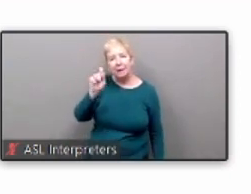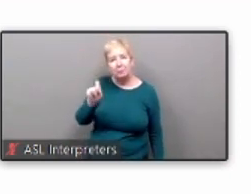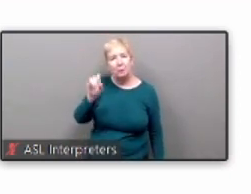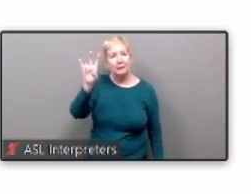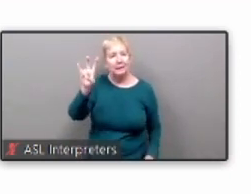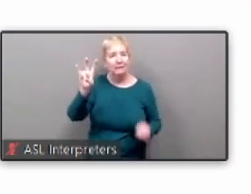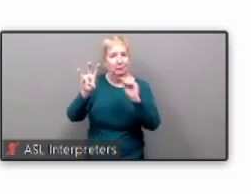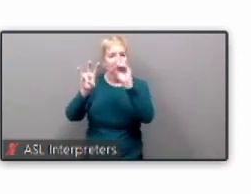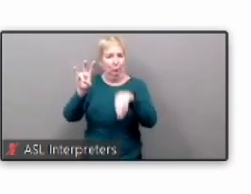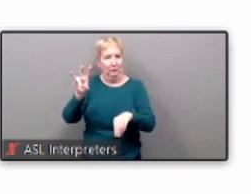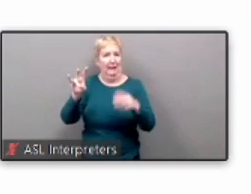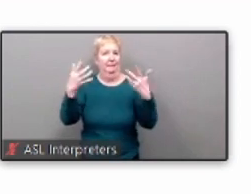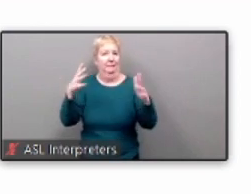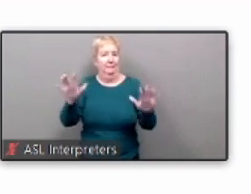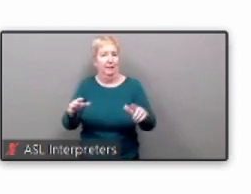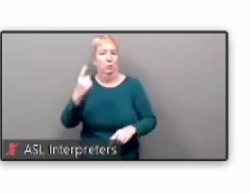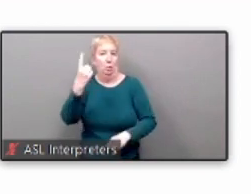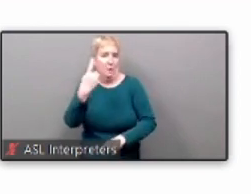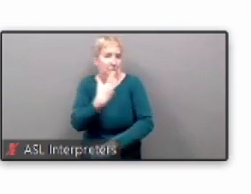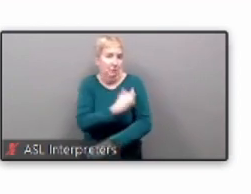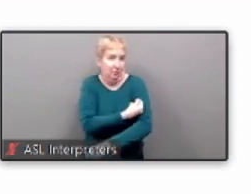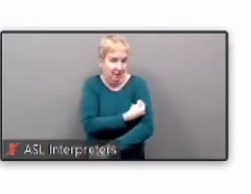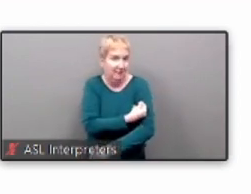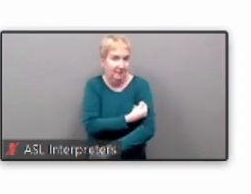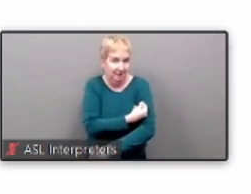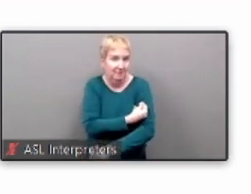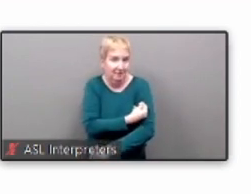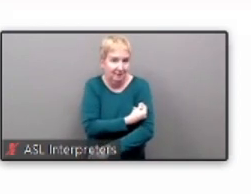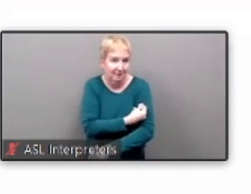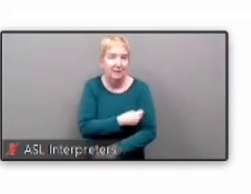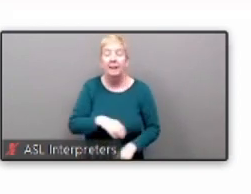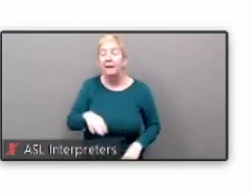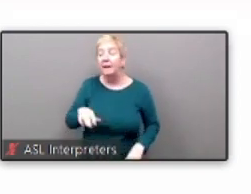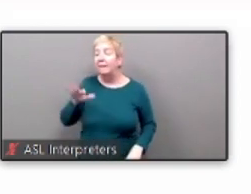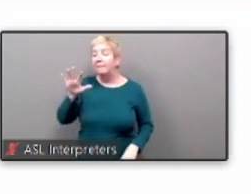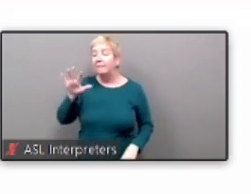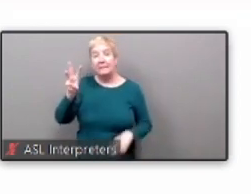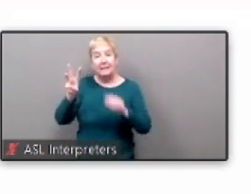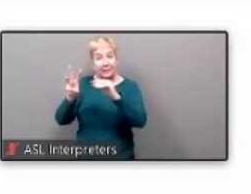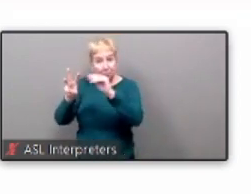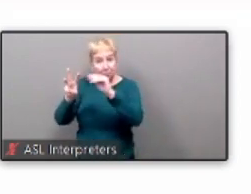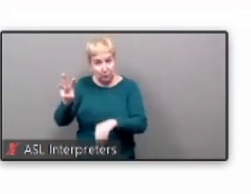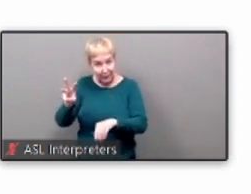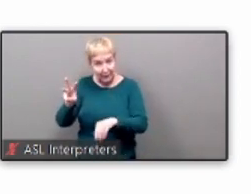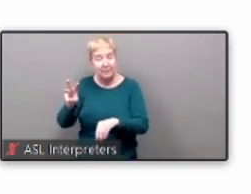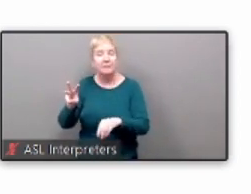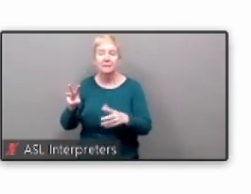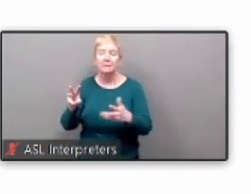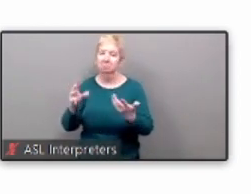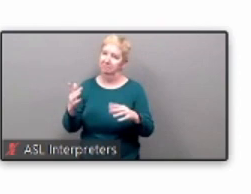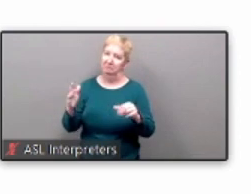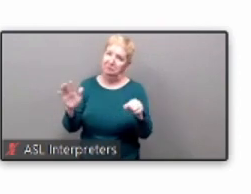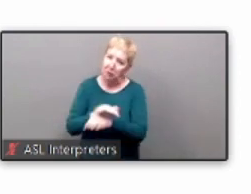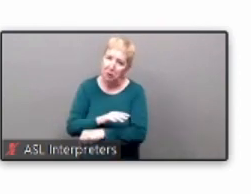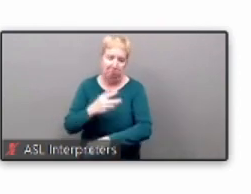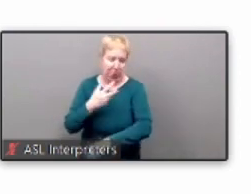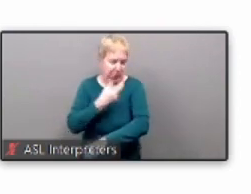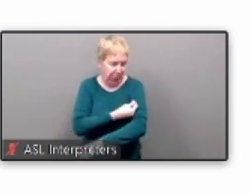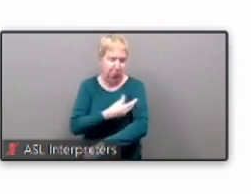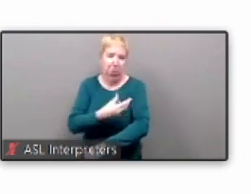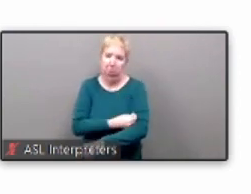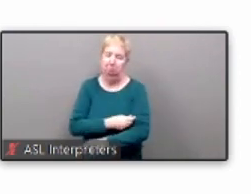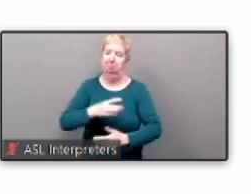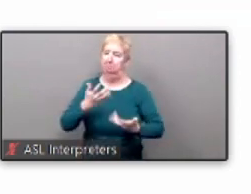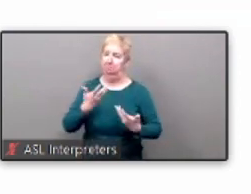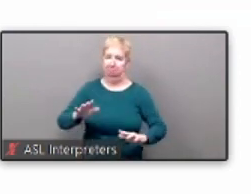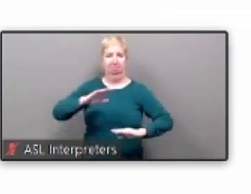65.7% have received one shot. And then 56% of New Mexicans are fully vaccinated, which is really great